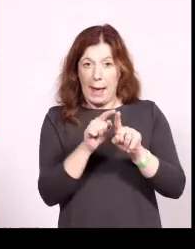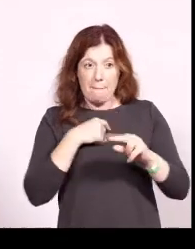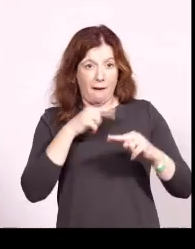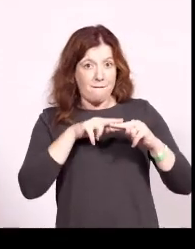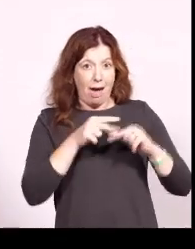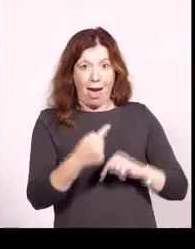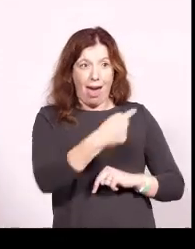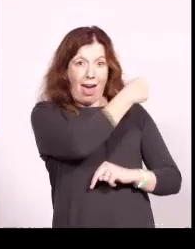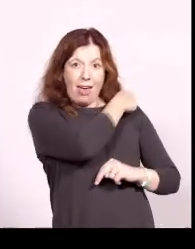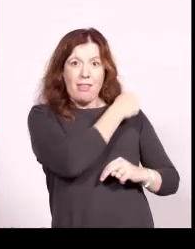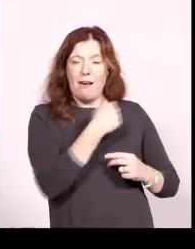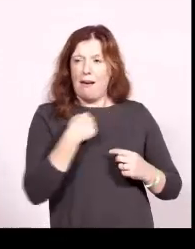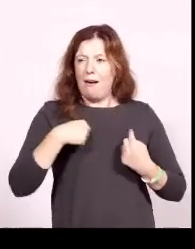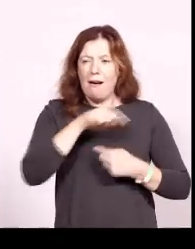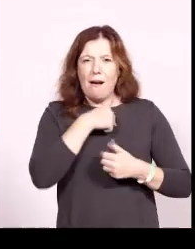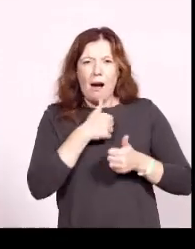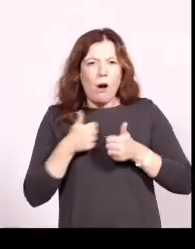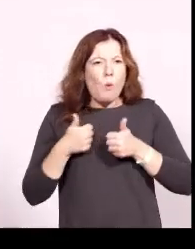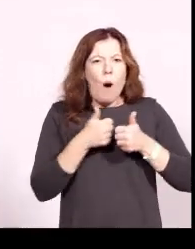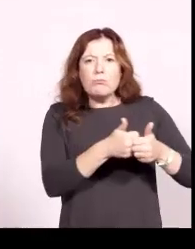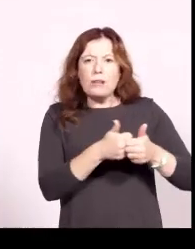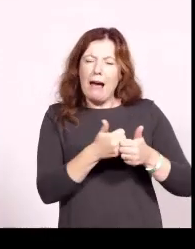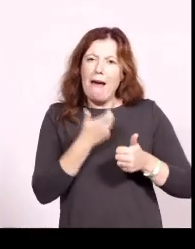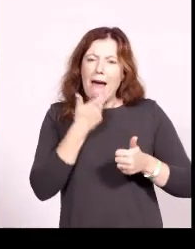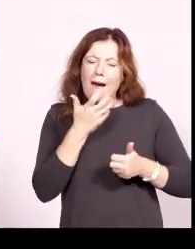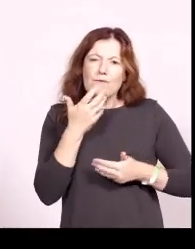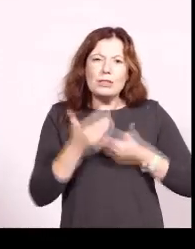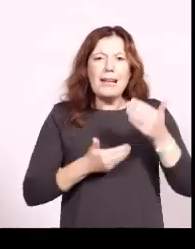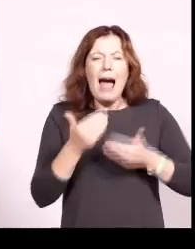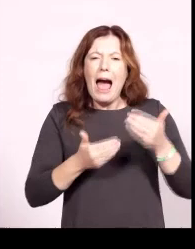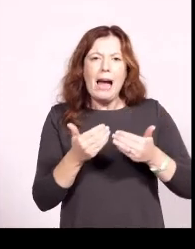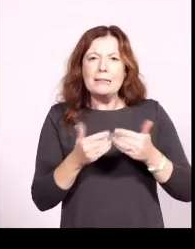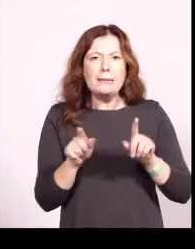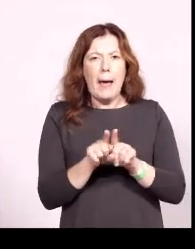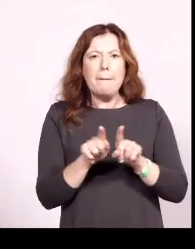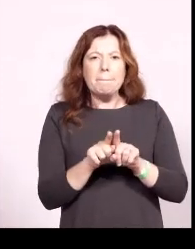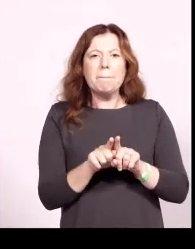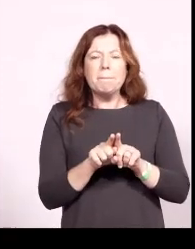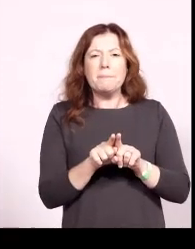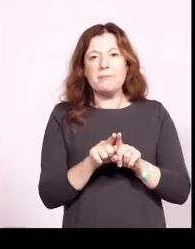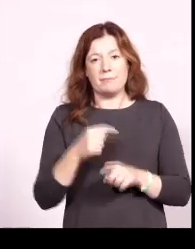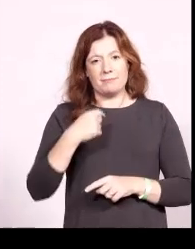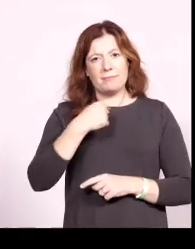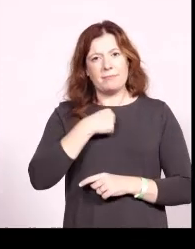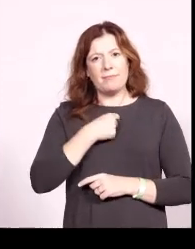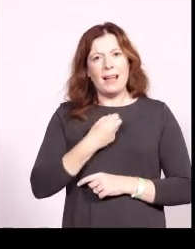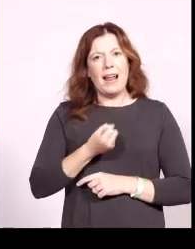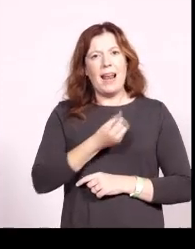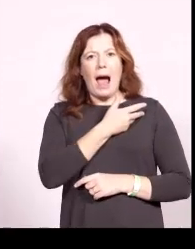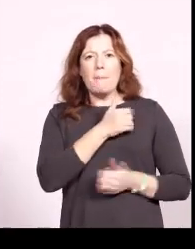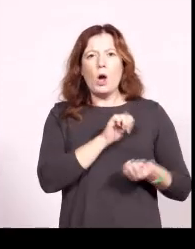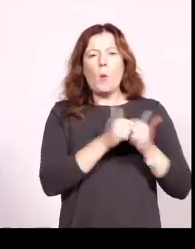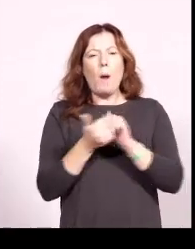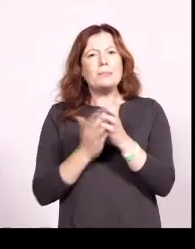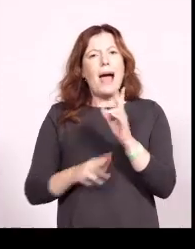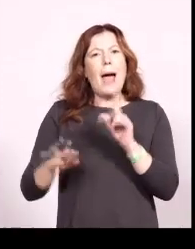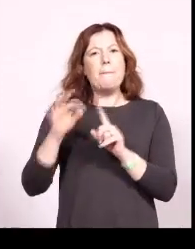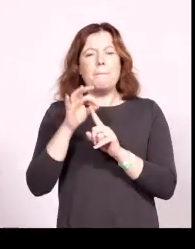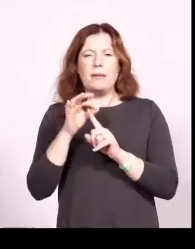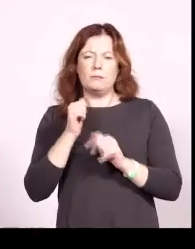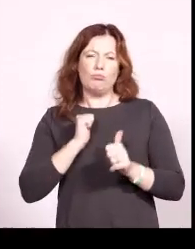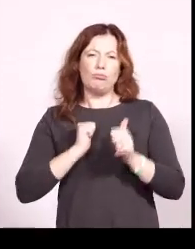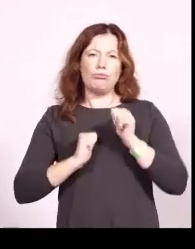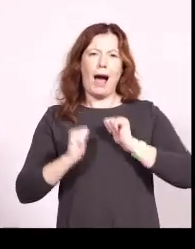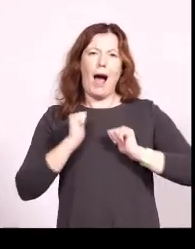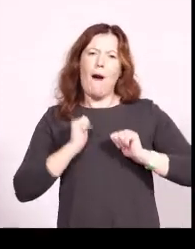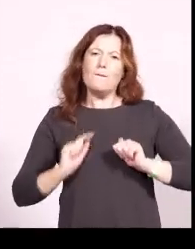as cooperators do day in, day out. And it is why I am proud to be a Labour and Cooperative MP and the